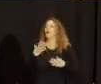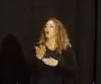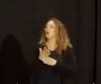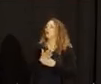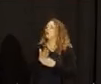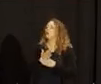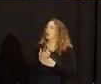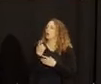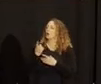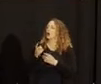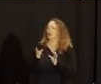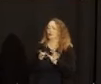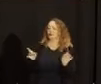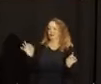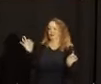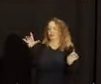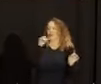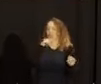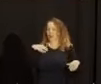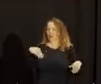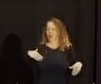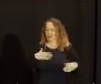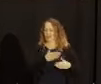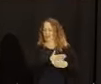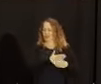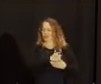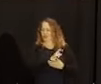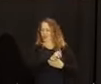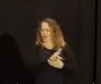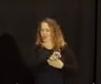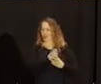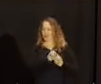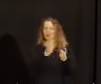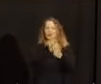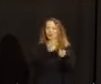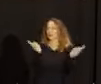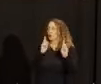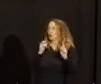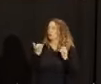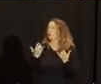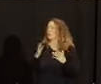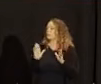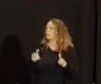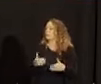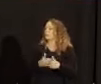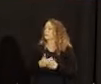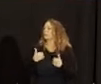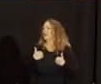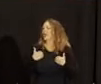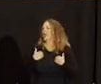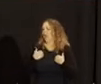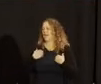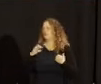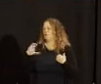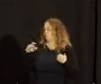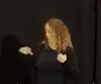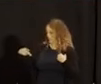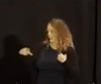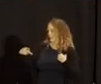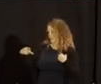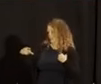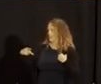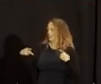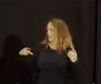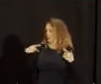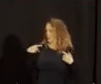one anecdote that Lori did not share. So like many of you in this room, I have cerebral palsy. So